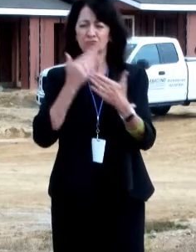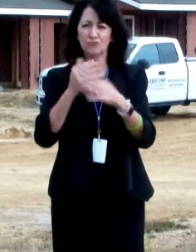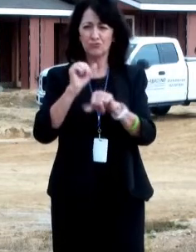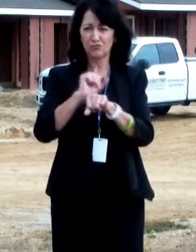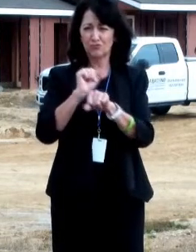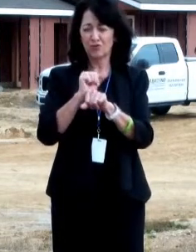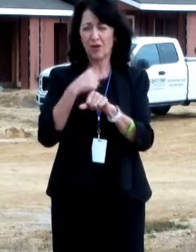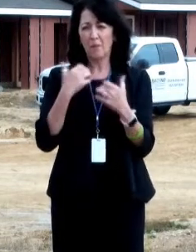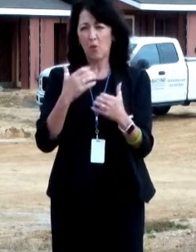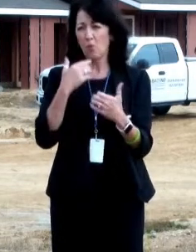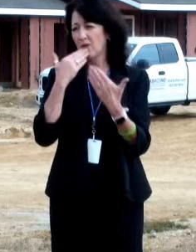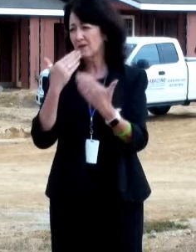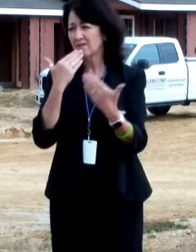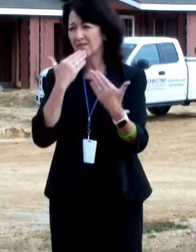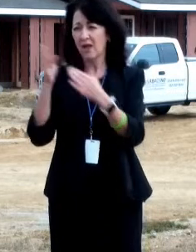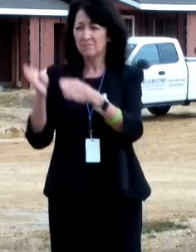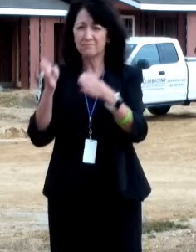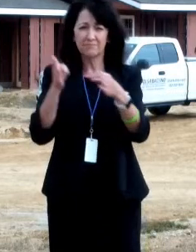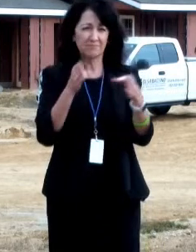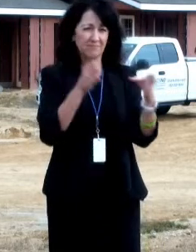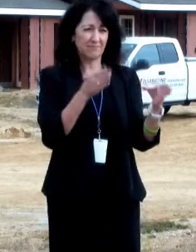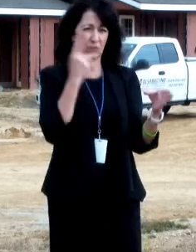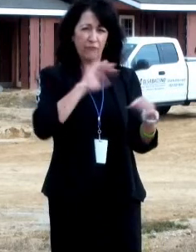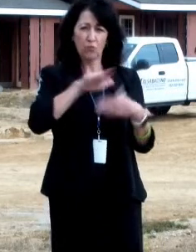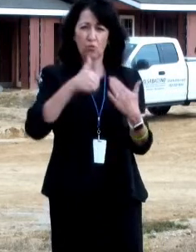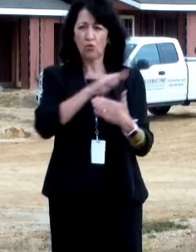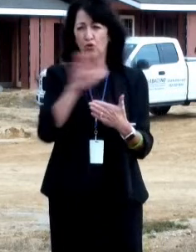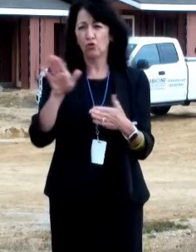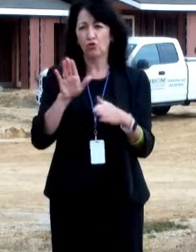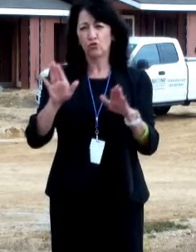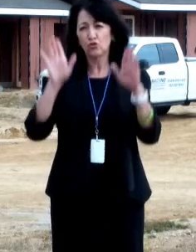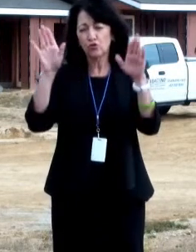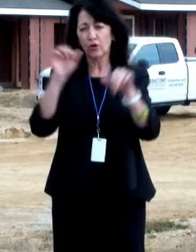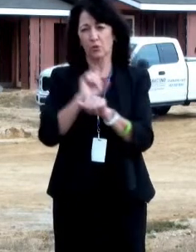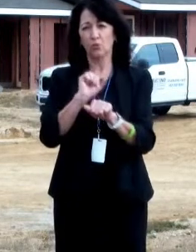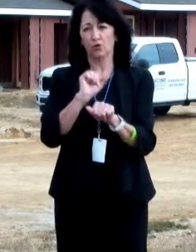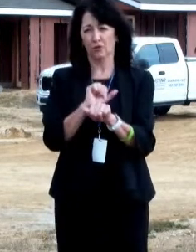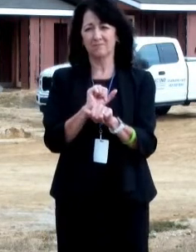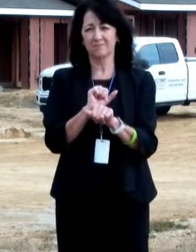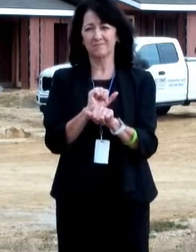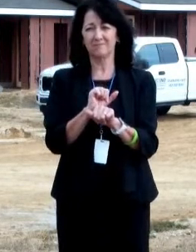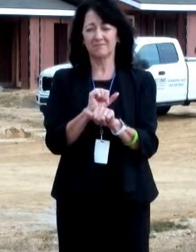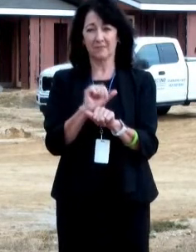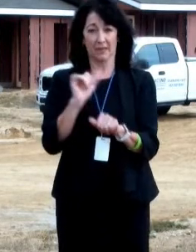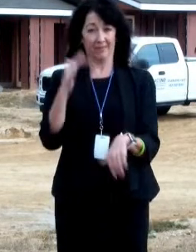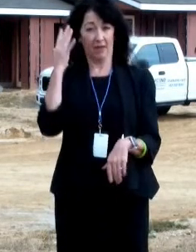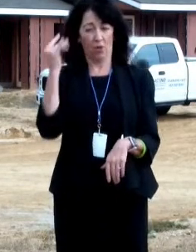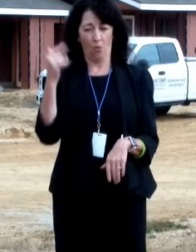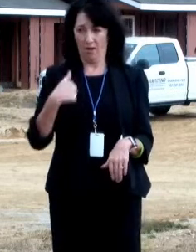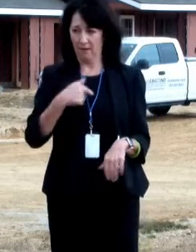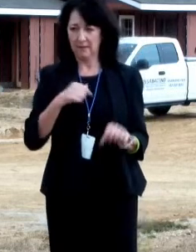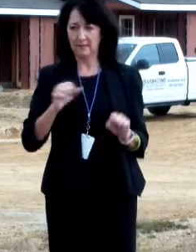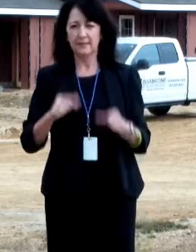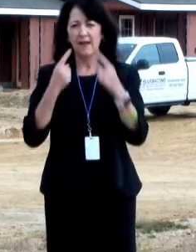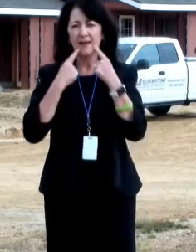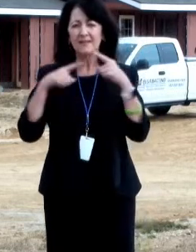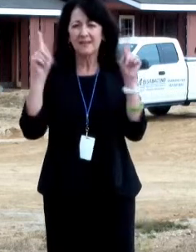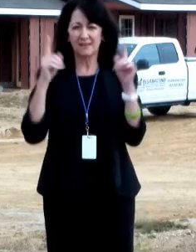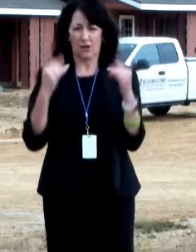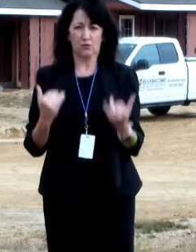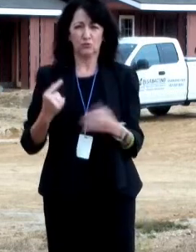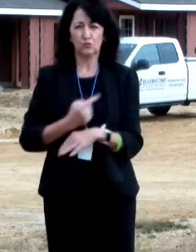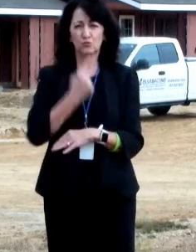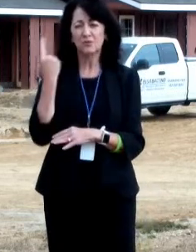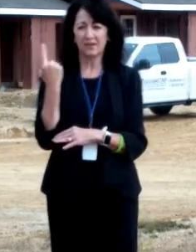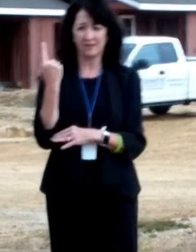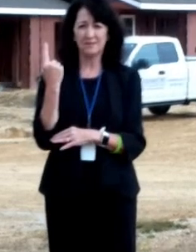their great work, which makes it possible for us this morning to make this announcement of